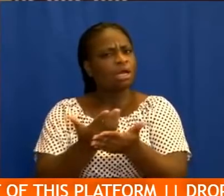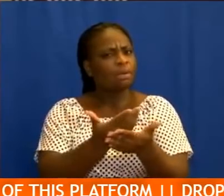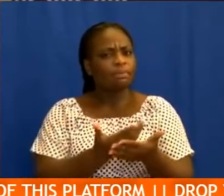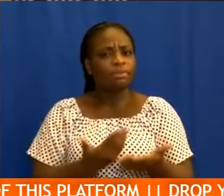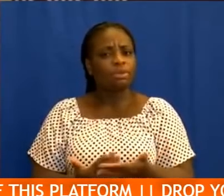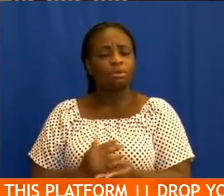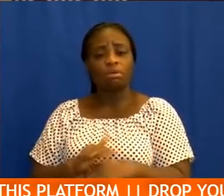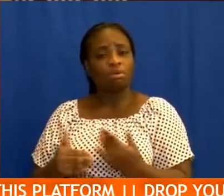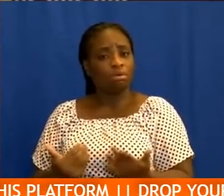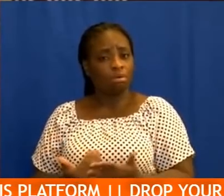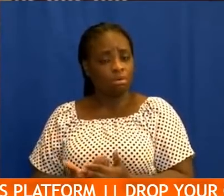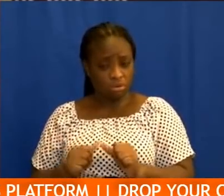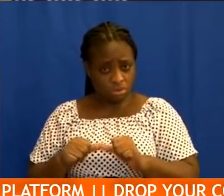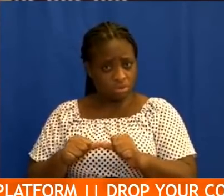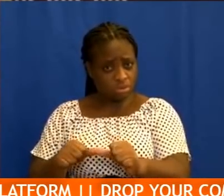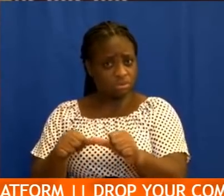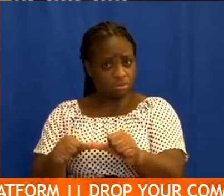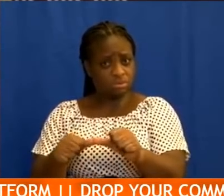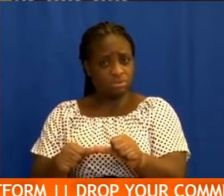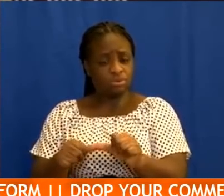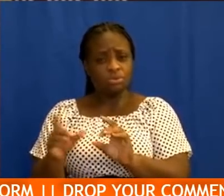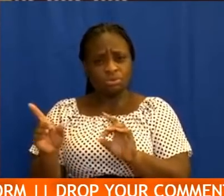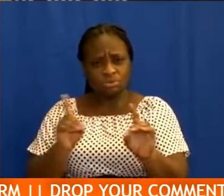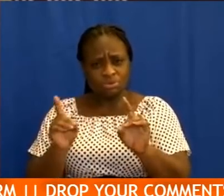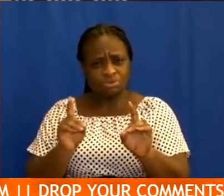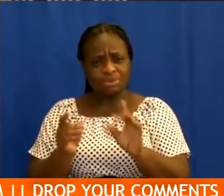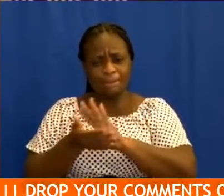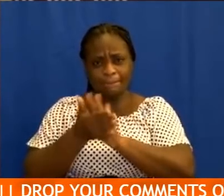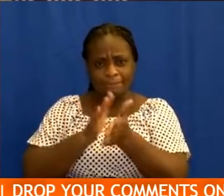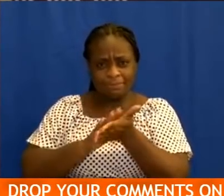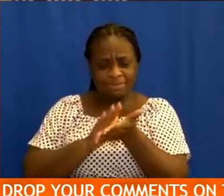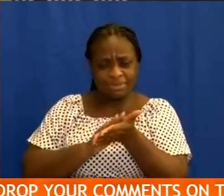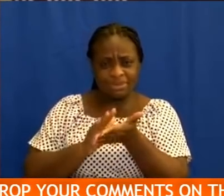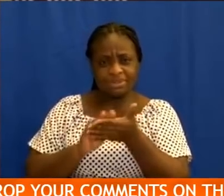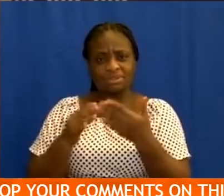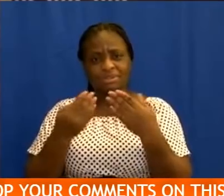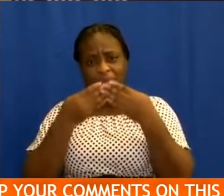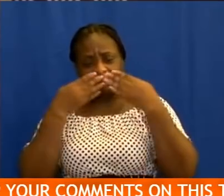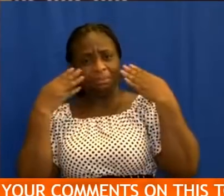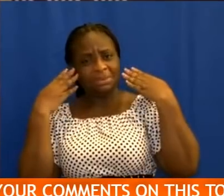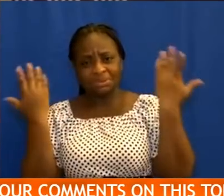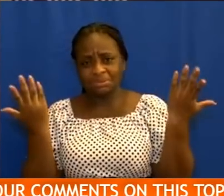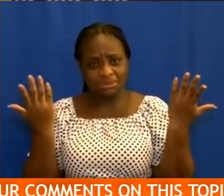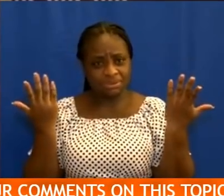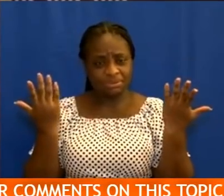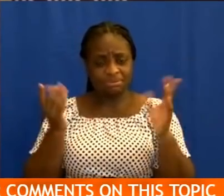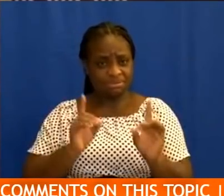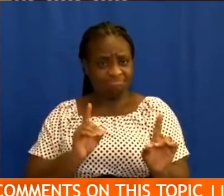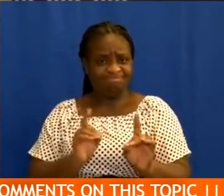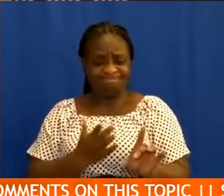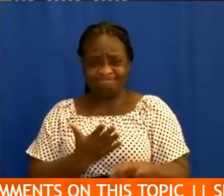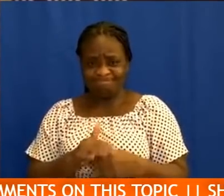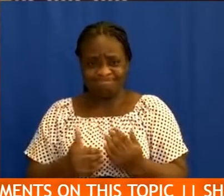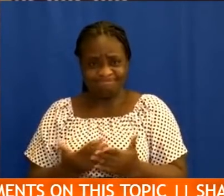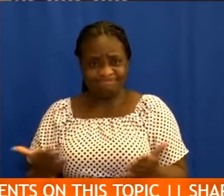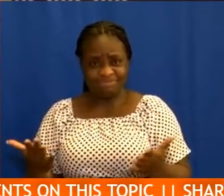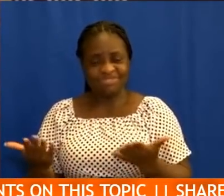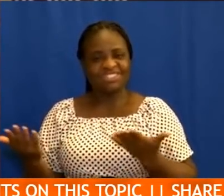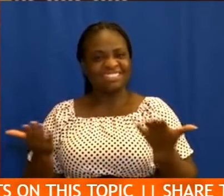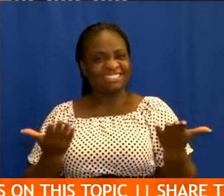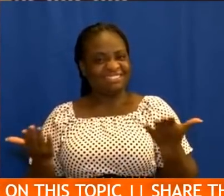us to continue adhering to the enhanced hygiene and mask wearing protocols that have served